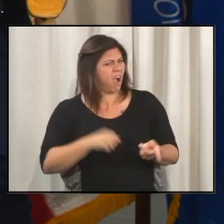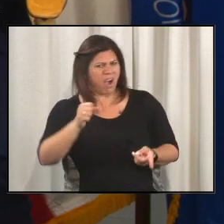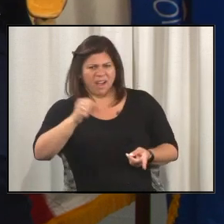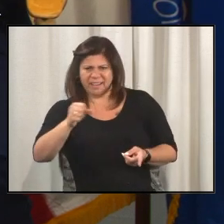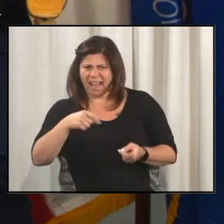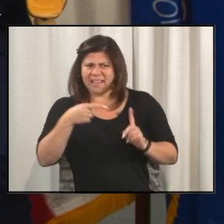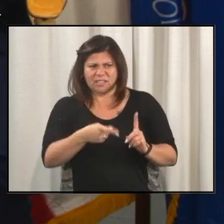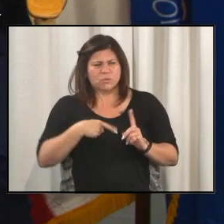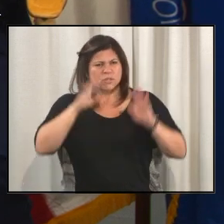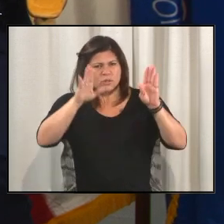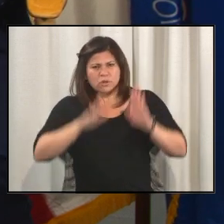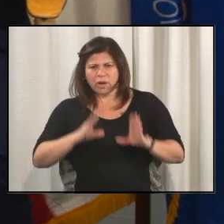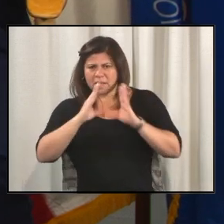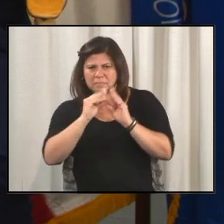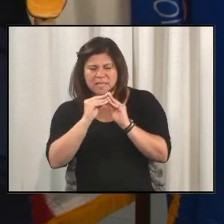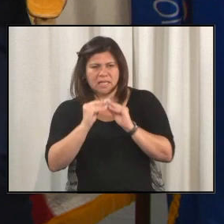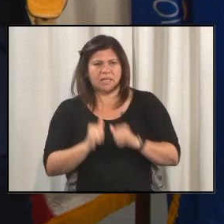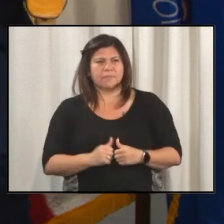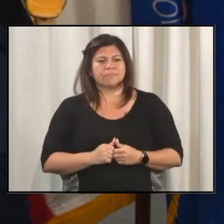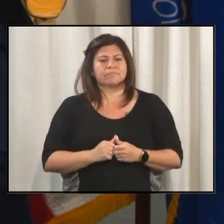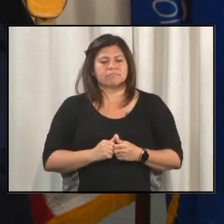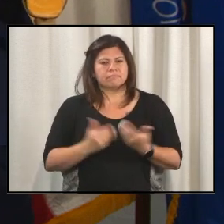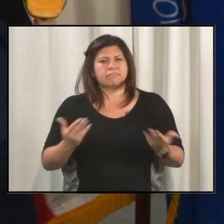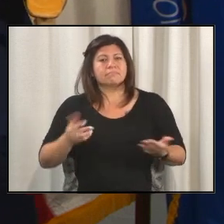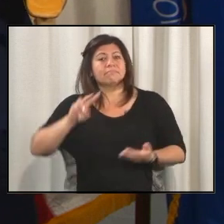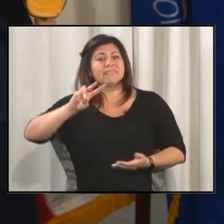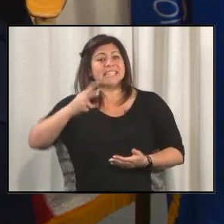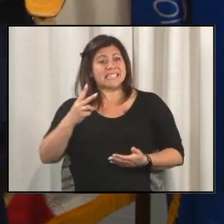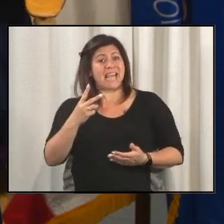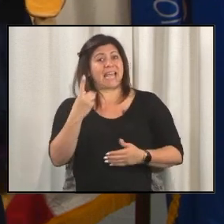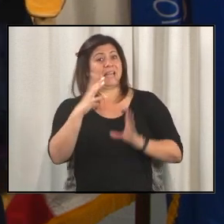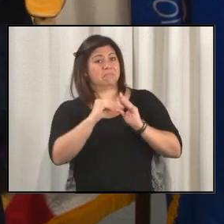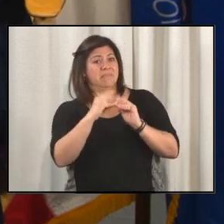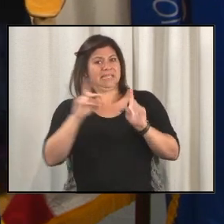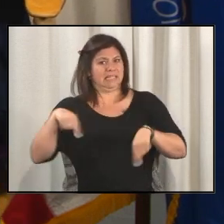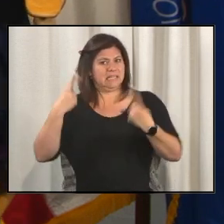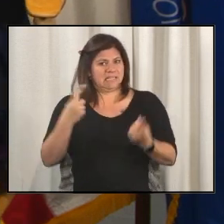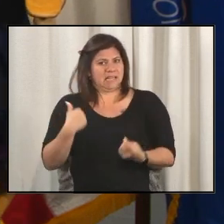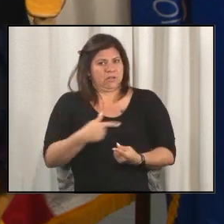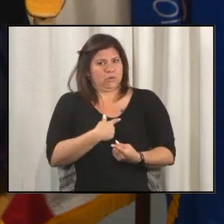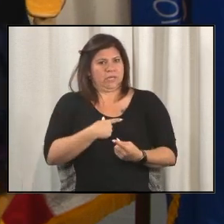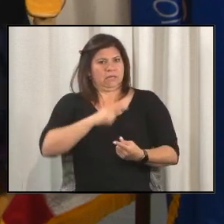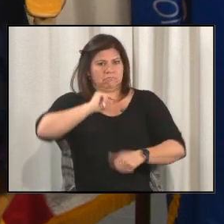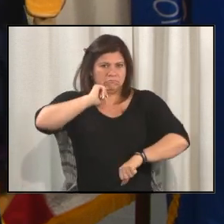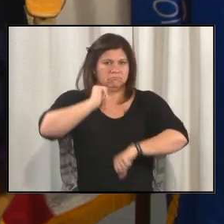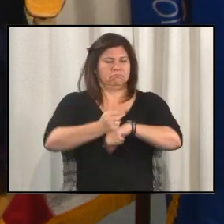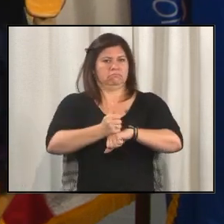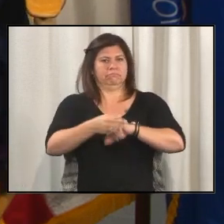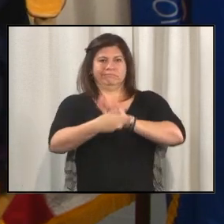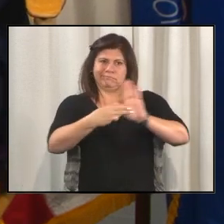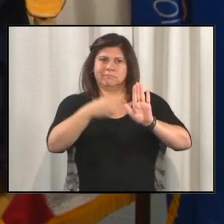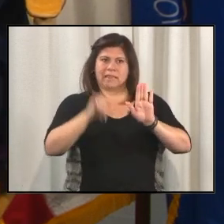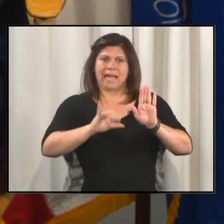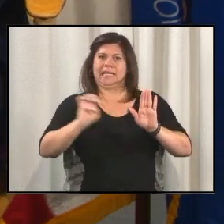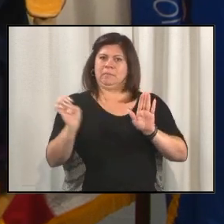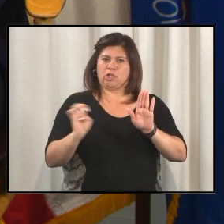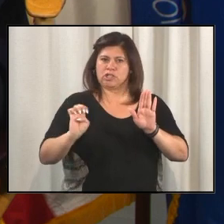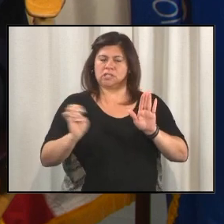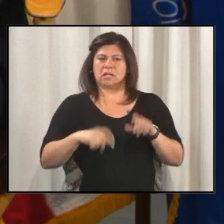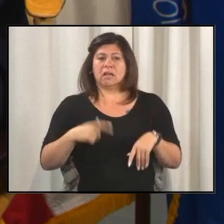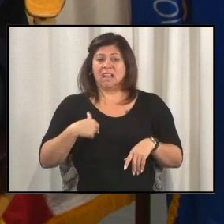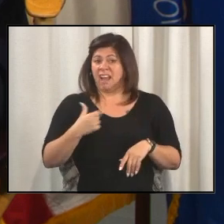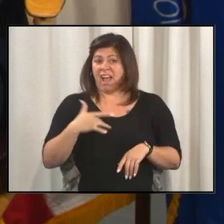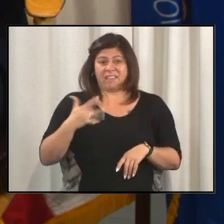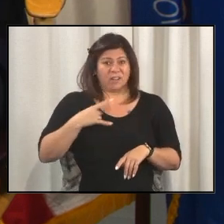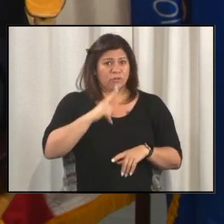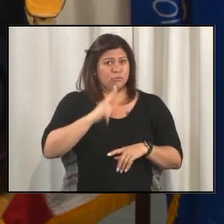This was the second one since we declared the emergency. Yes. And it seemed really helpful. I mean, I